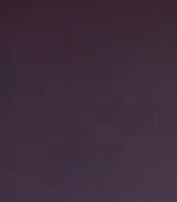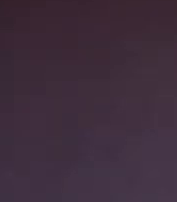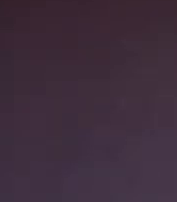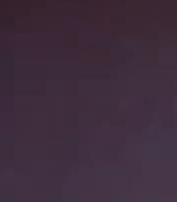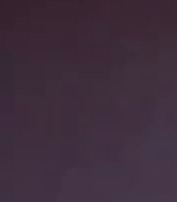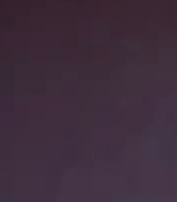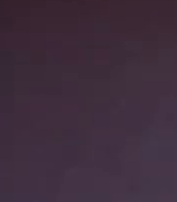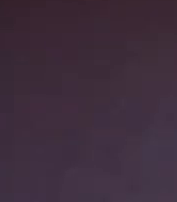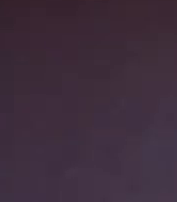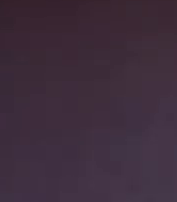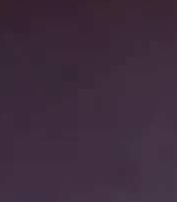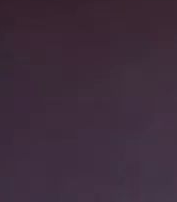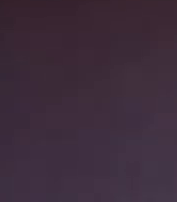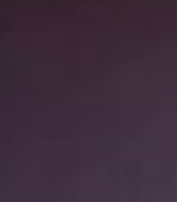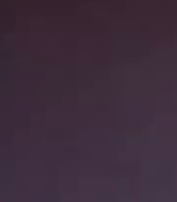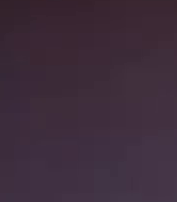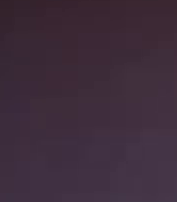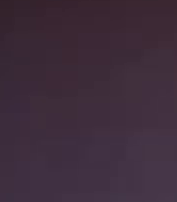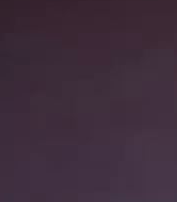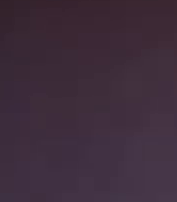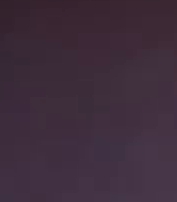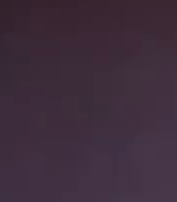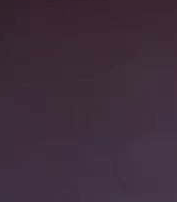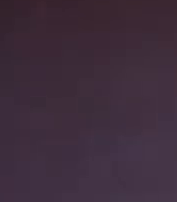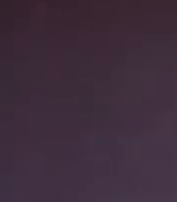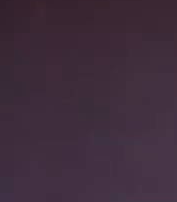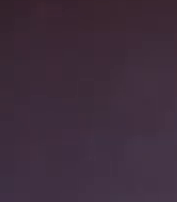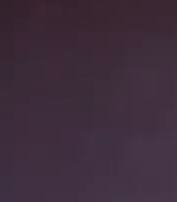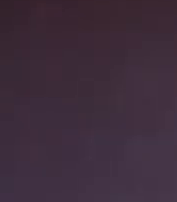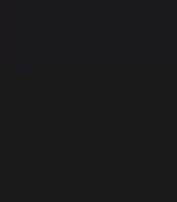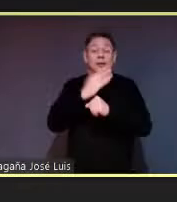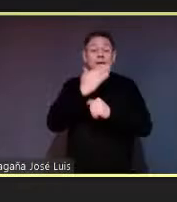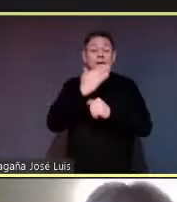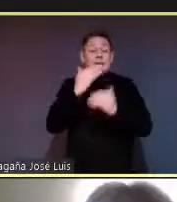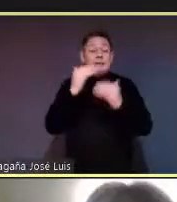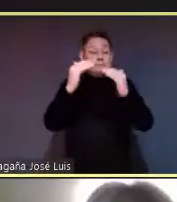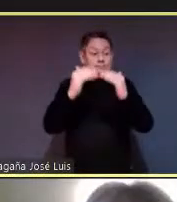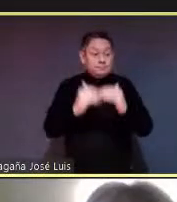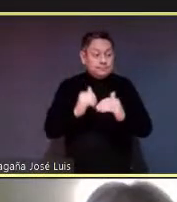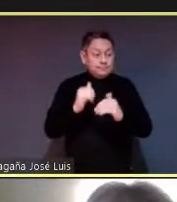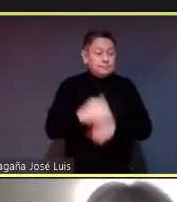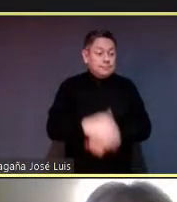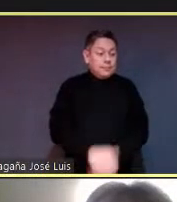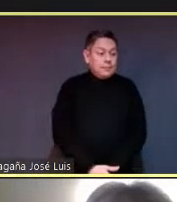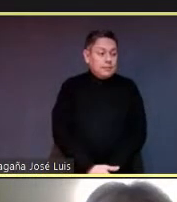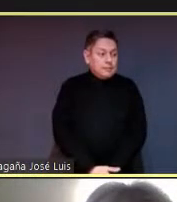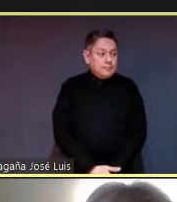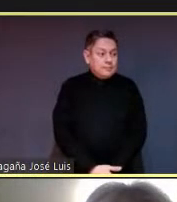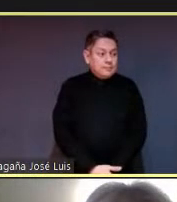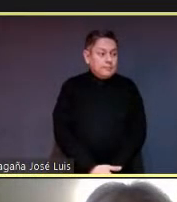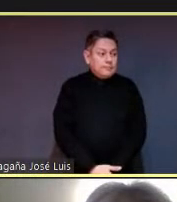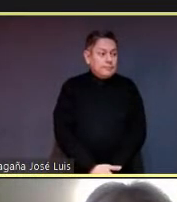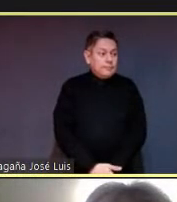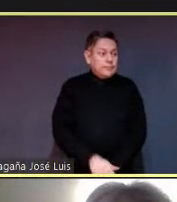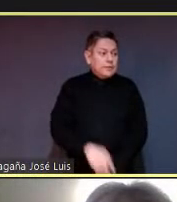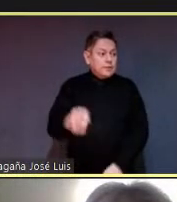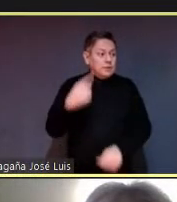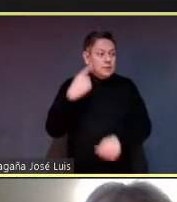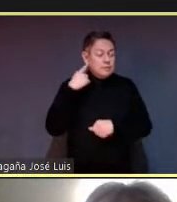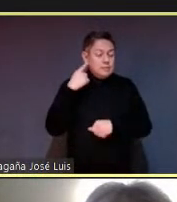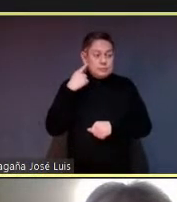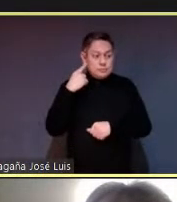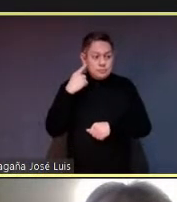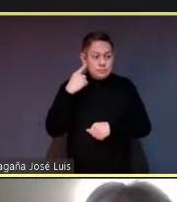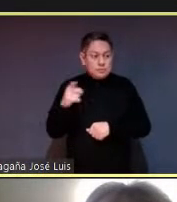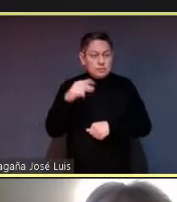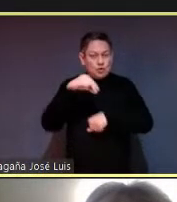are delicious. So thank you, Dr. Saavedra, for participating. We give the floor to Dr. Simitro Rojas from Ensenada